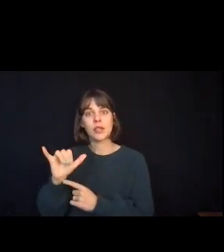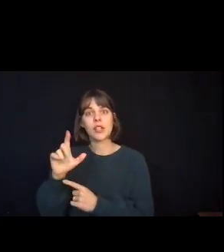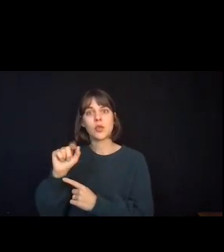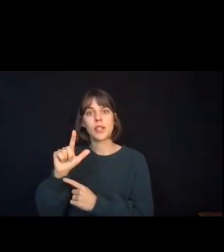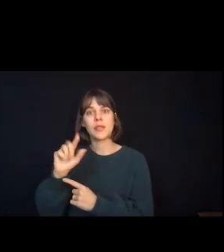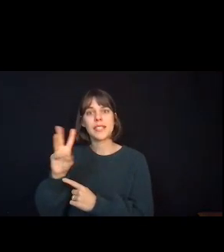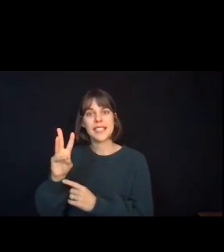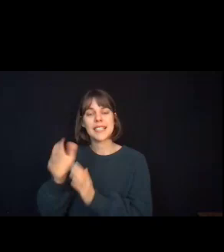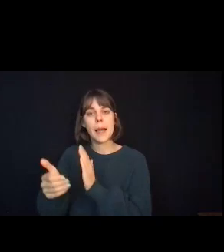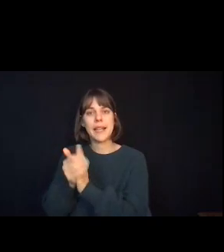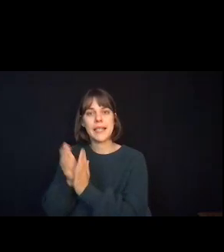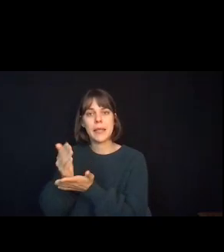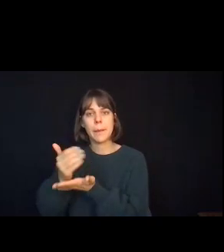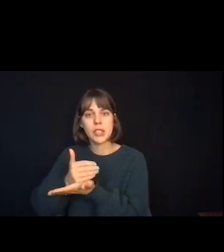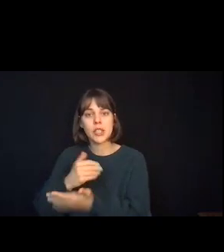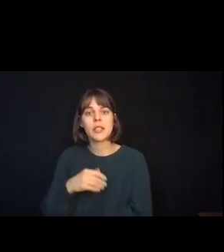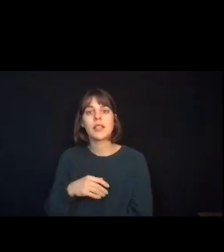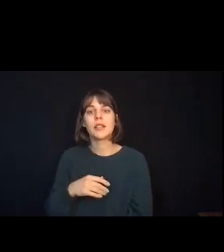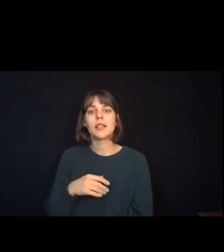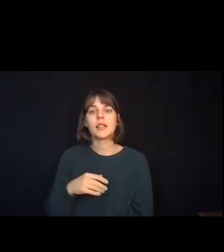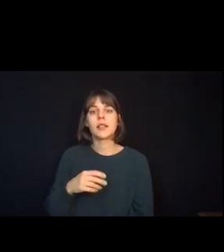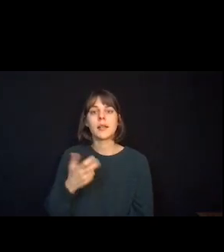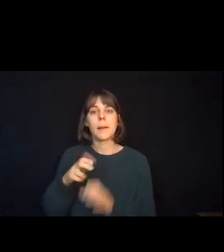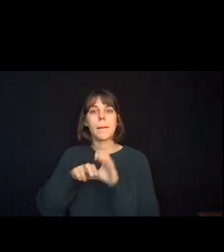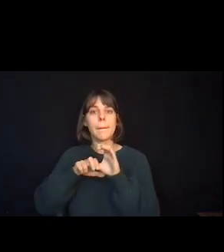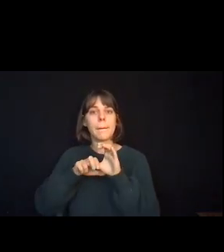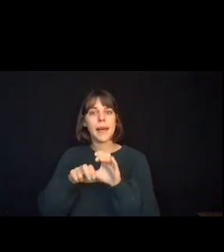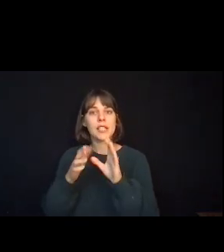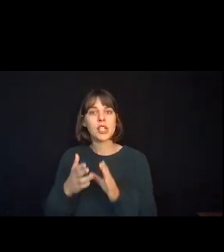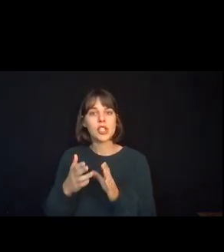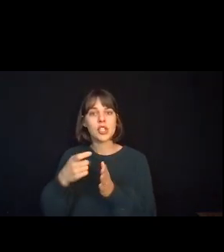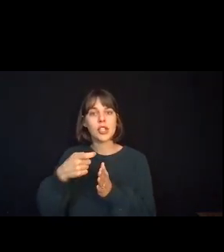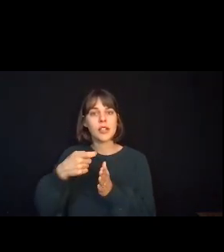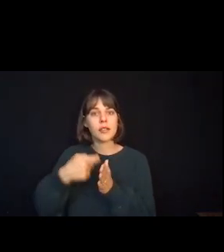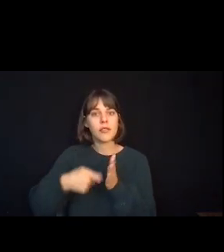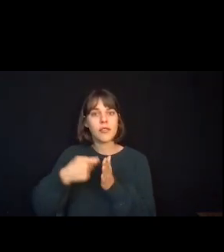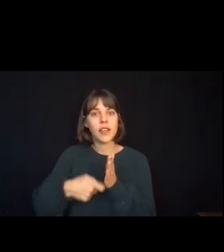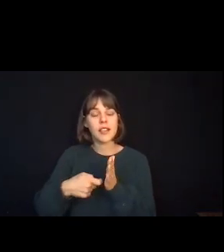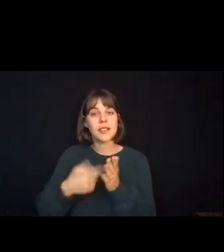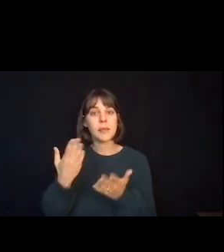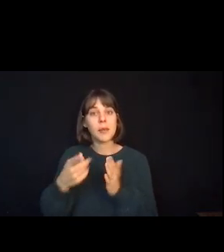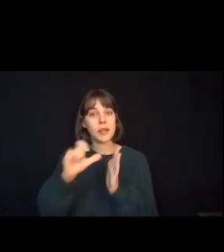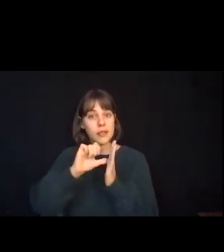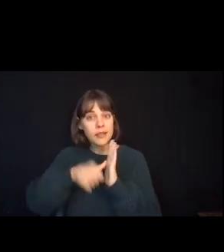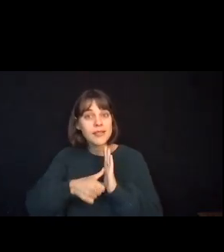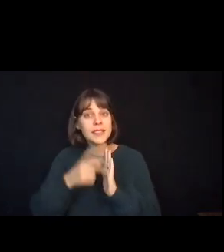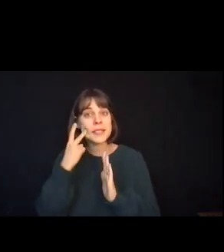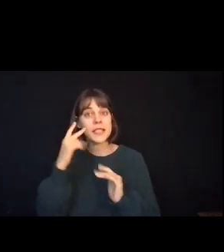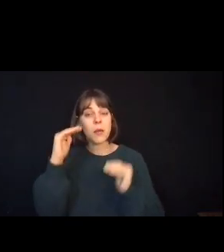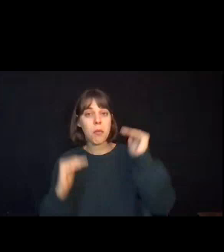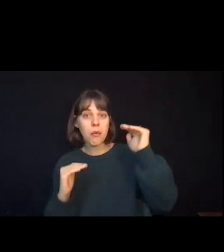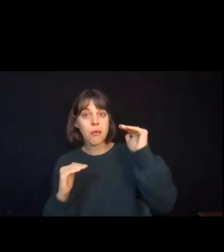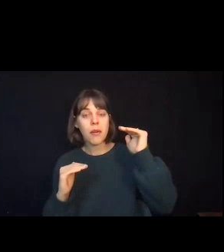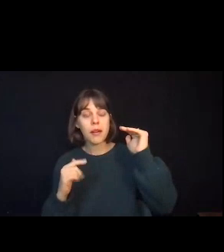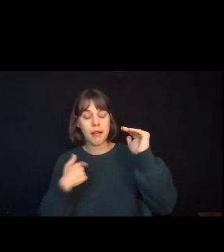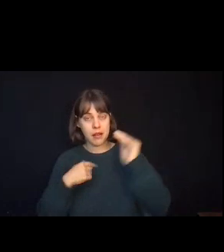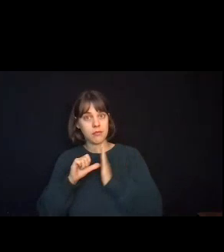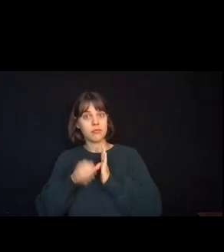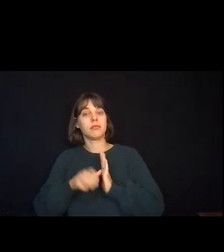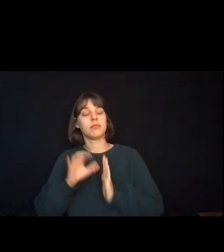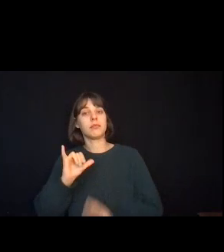amended budget. Passenger fares, it may stand out to you all. It definitely stands out to me, showing a lower amount, but I don't know if anyone